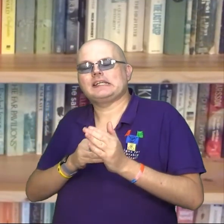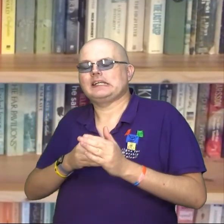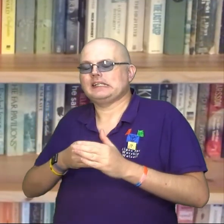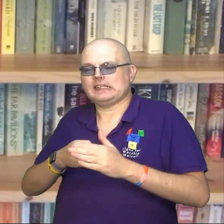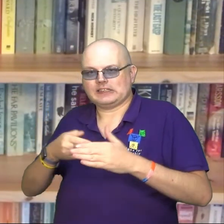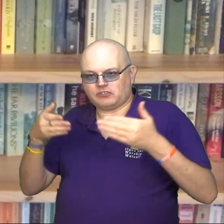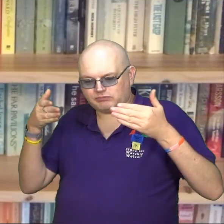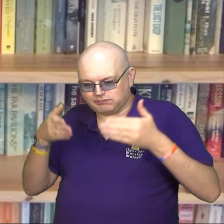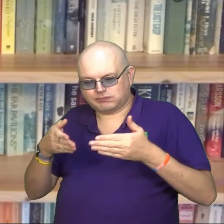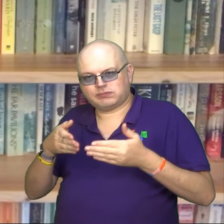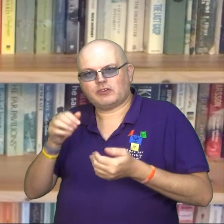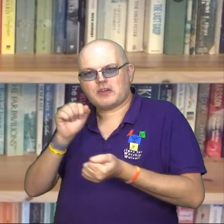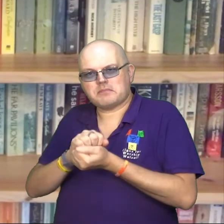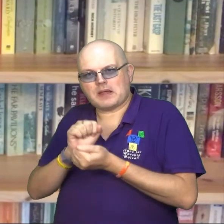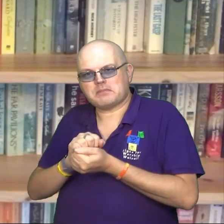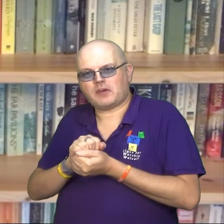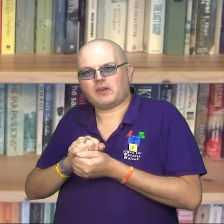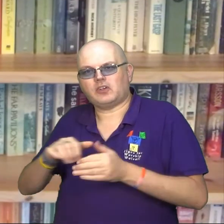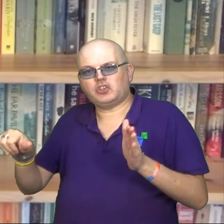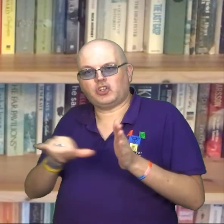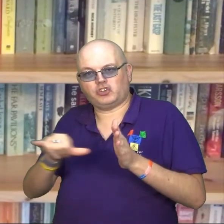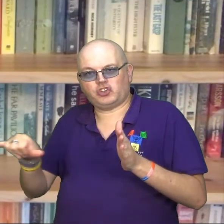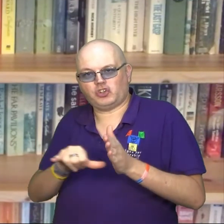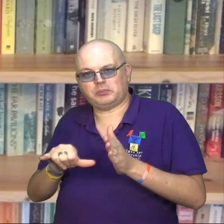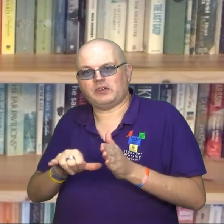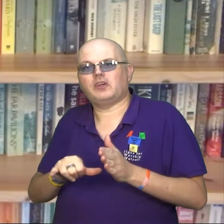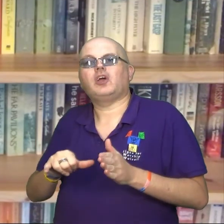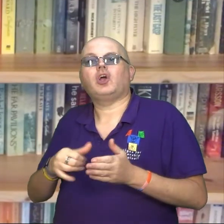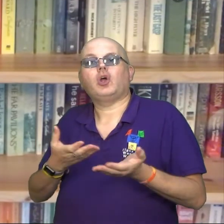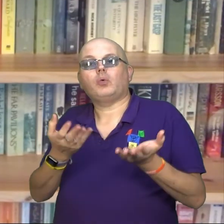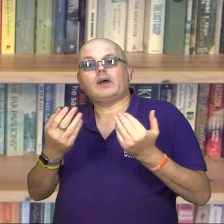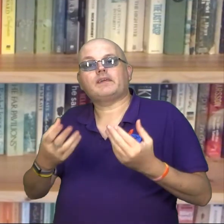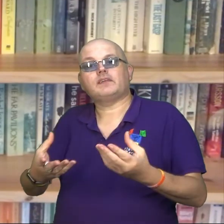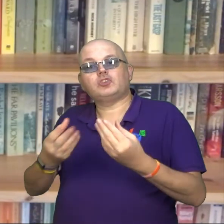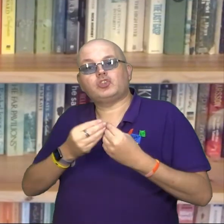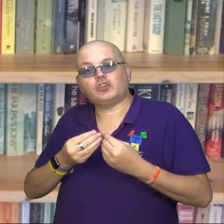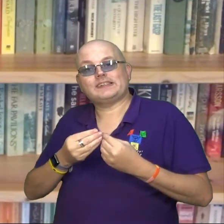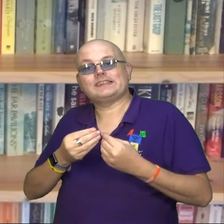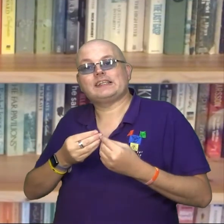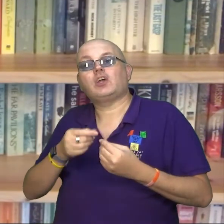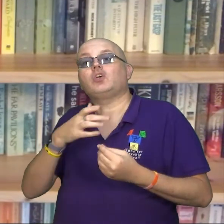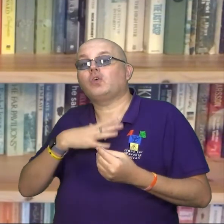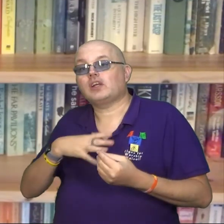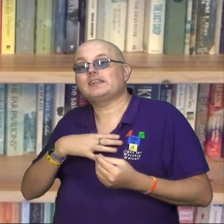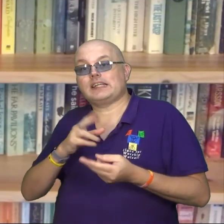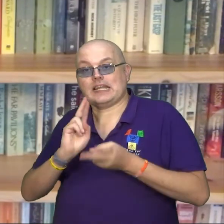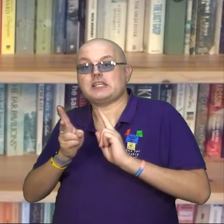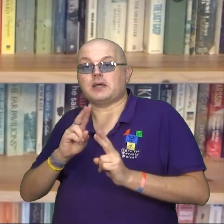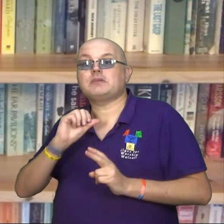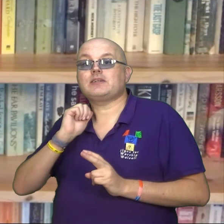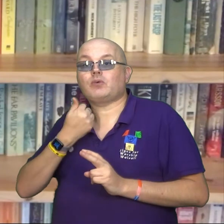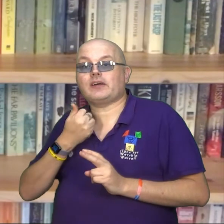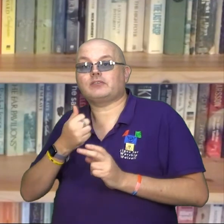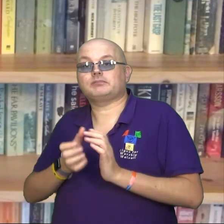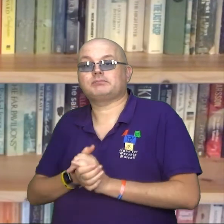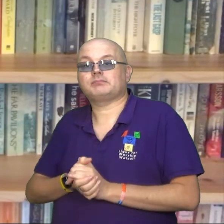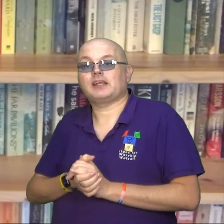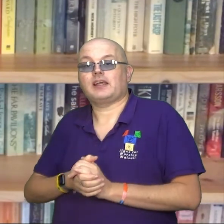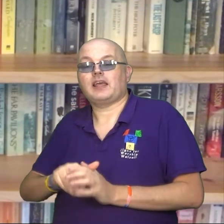of remembrance for Remembrance Sunday on our YouTube channel. You're welcome to join us for that if you would